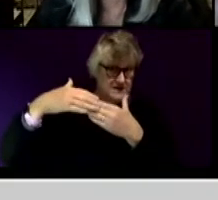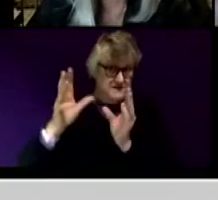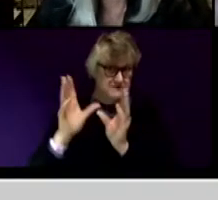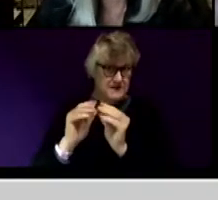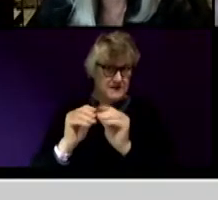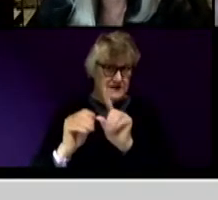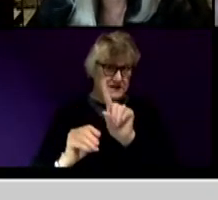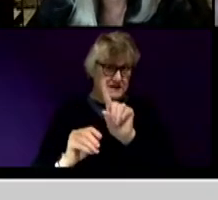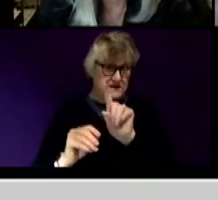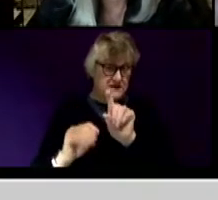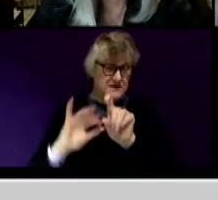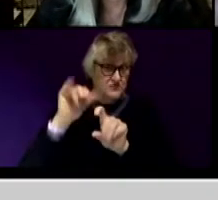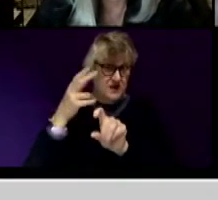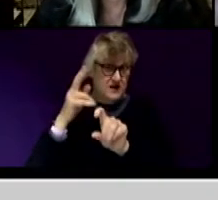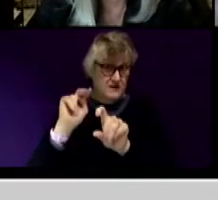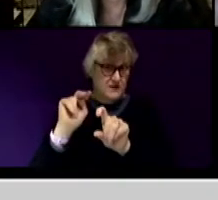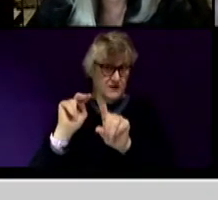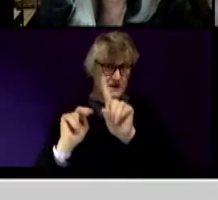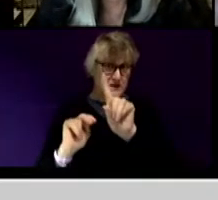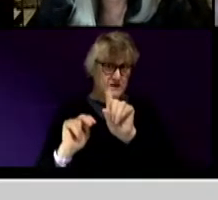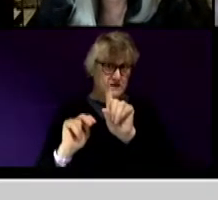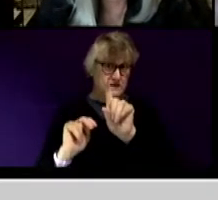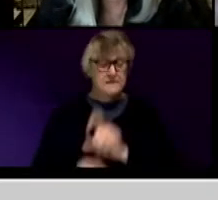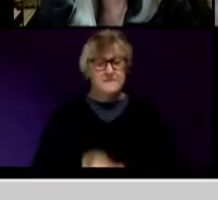in January?